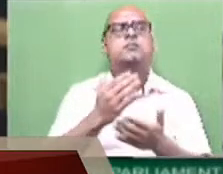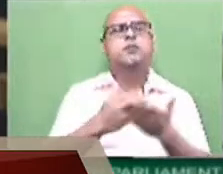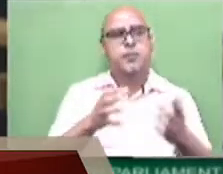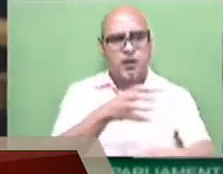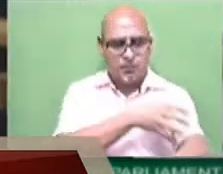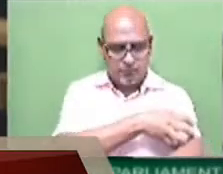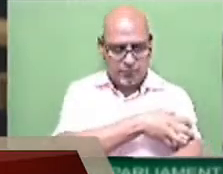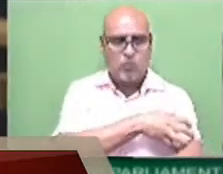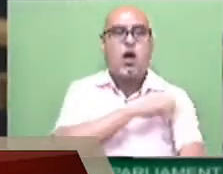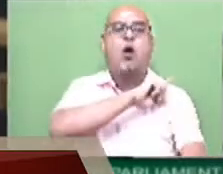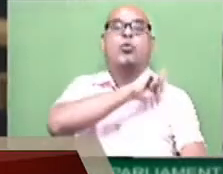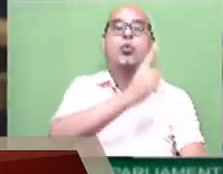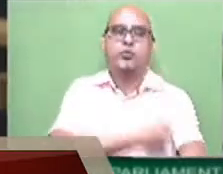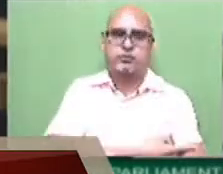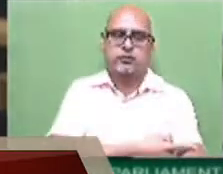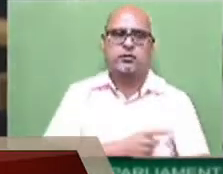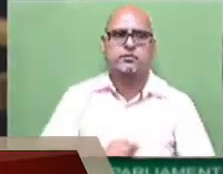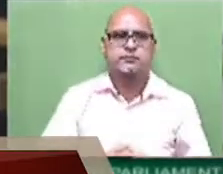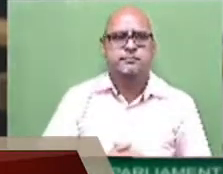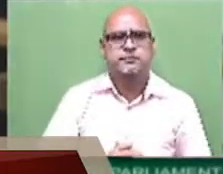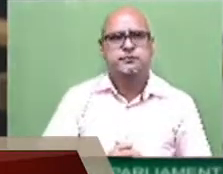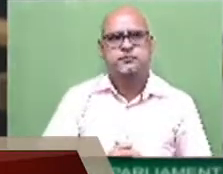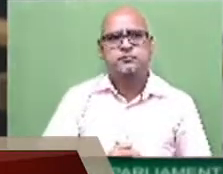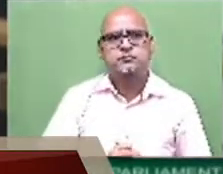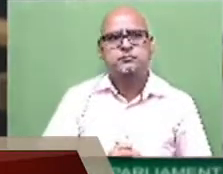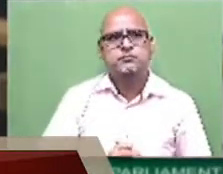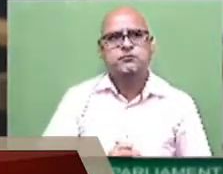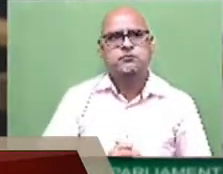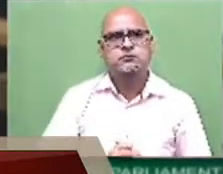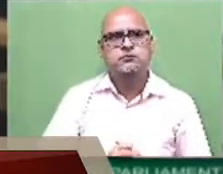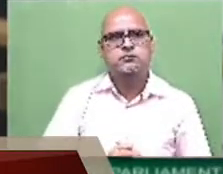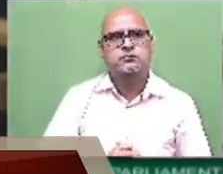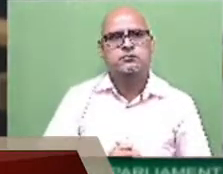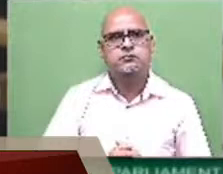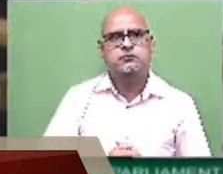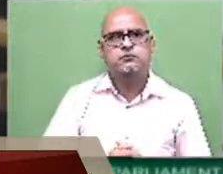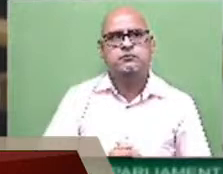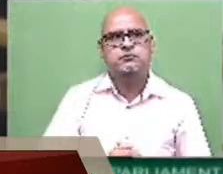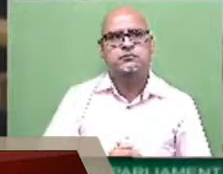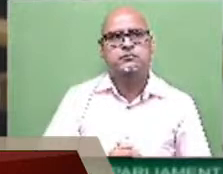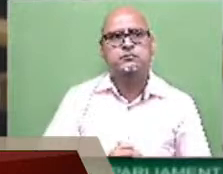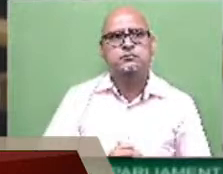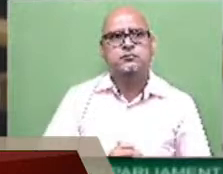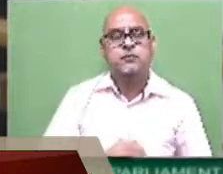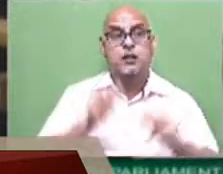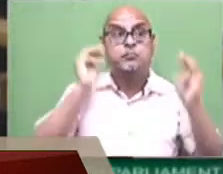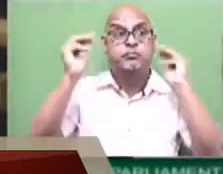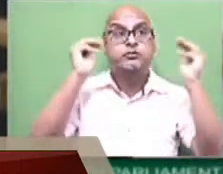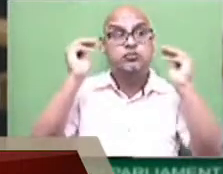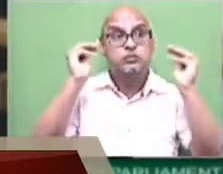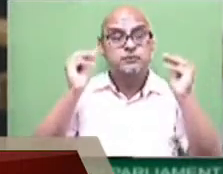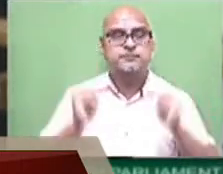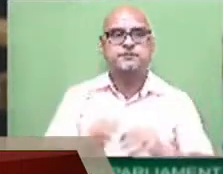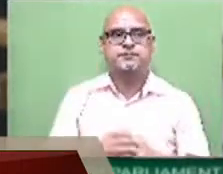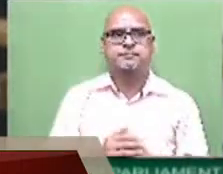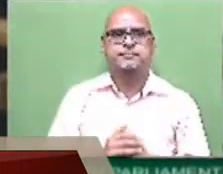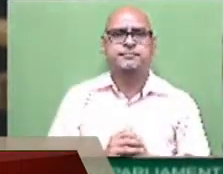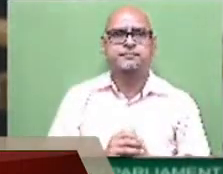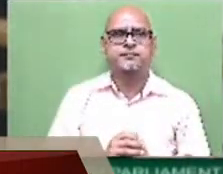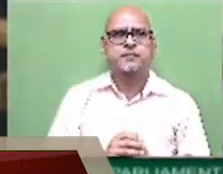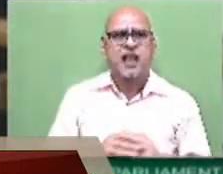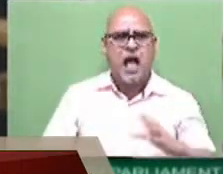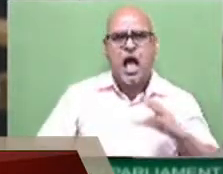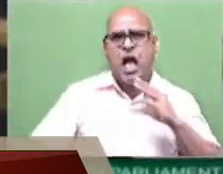is what the Minister can do. The Minister can add any offense to the schedule in